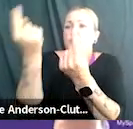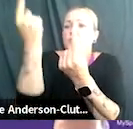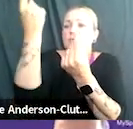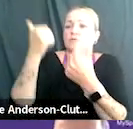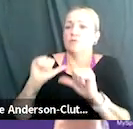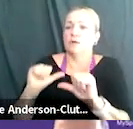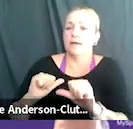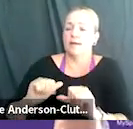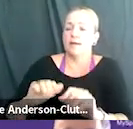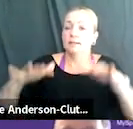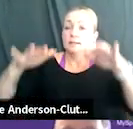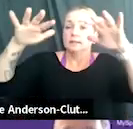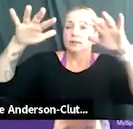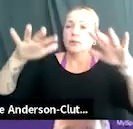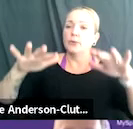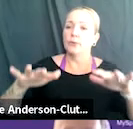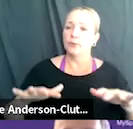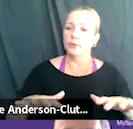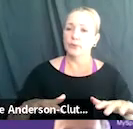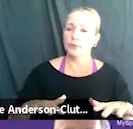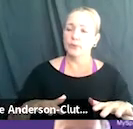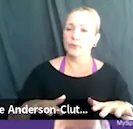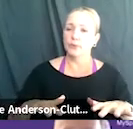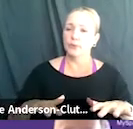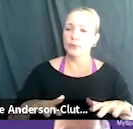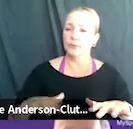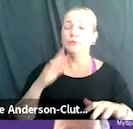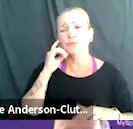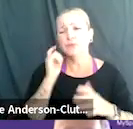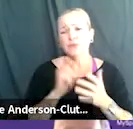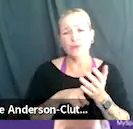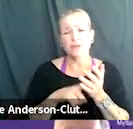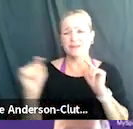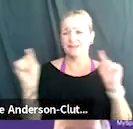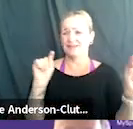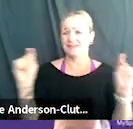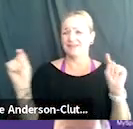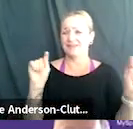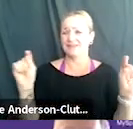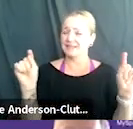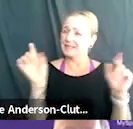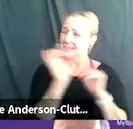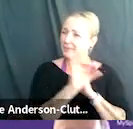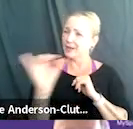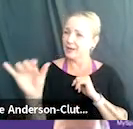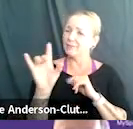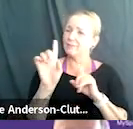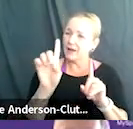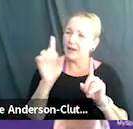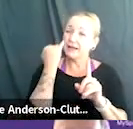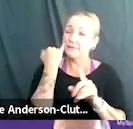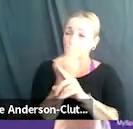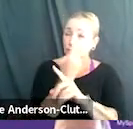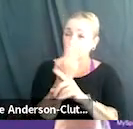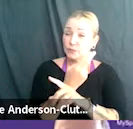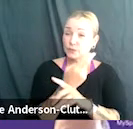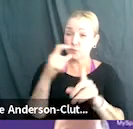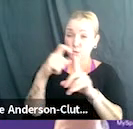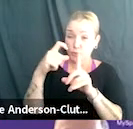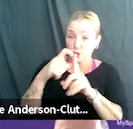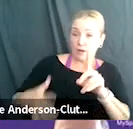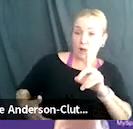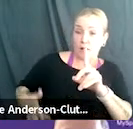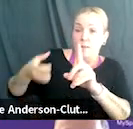look like they may be related to OCD, we really don't know for sure unless people can describe them for us. So for people with lower cognitive